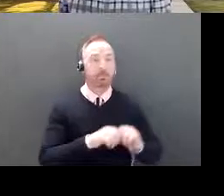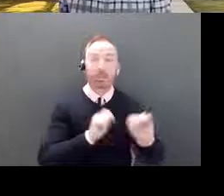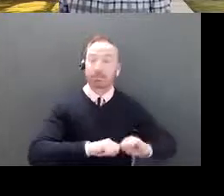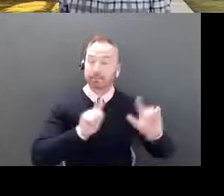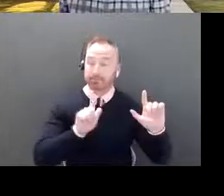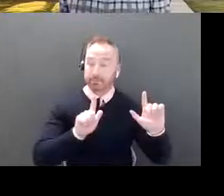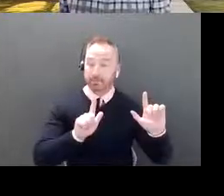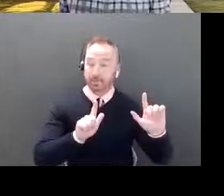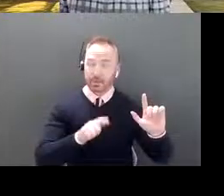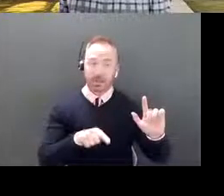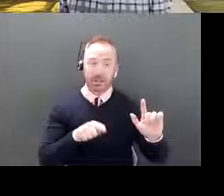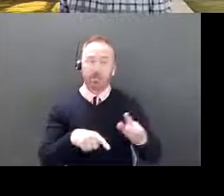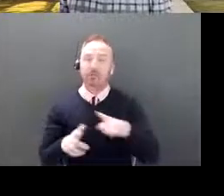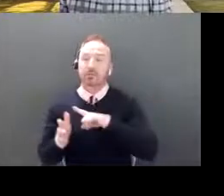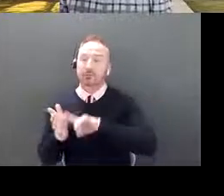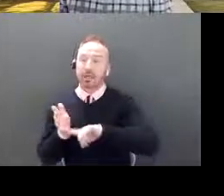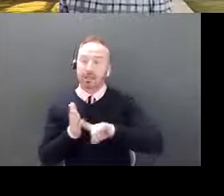There was another study